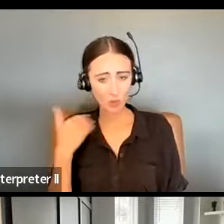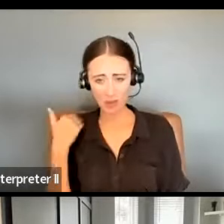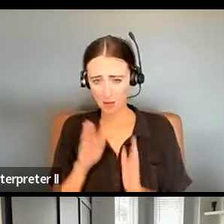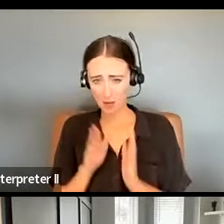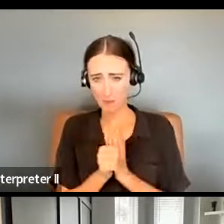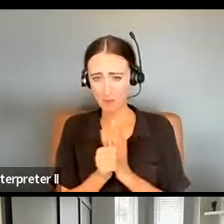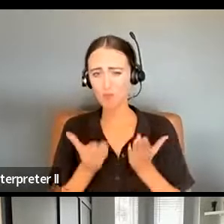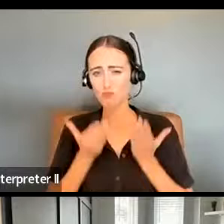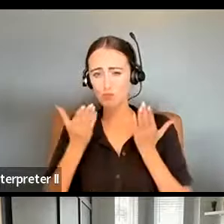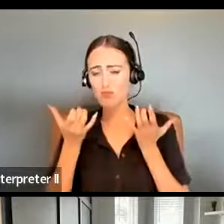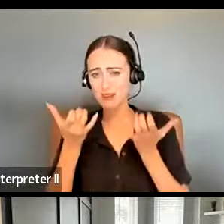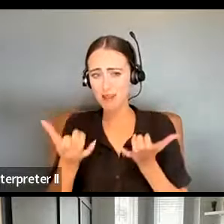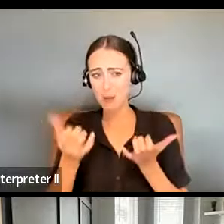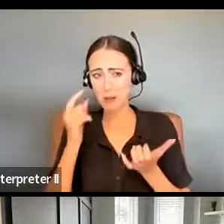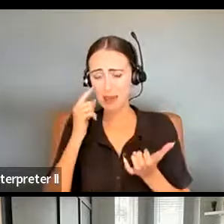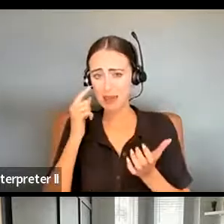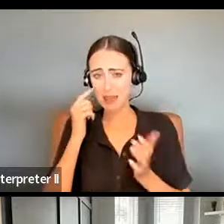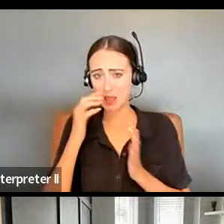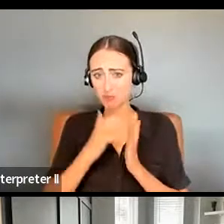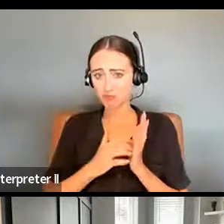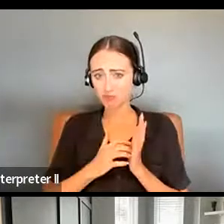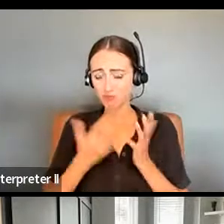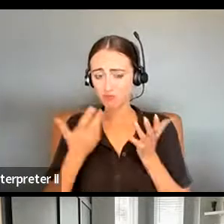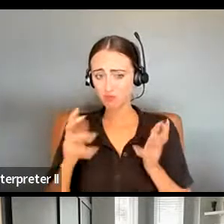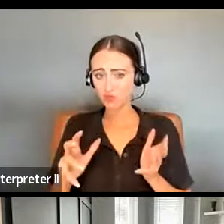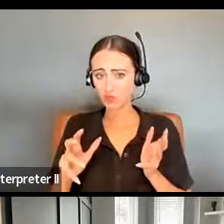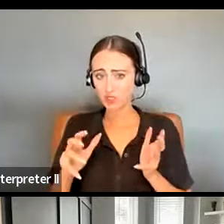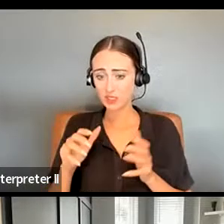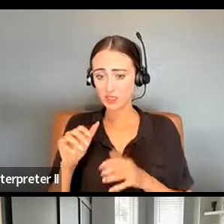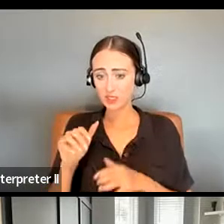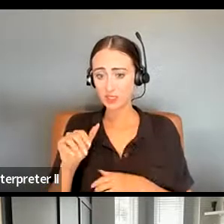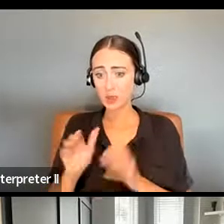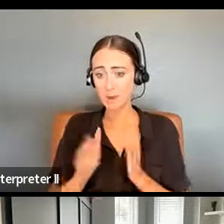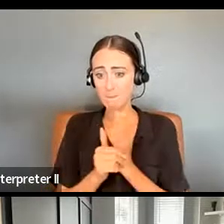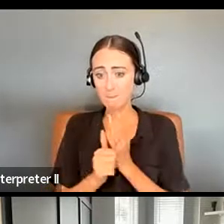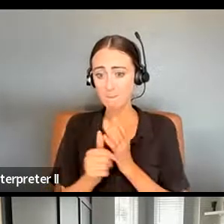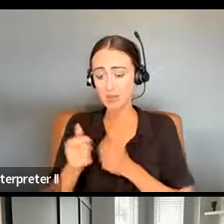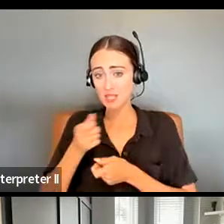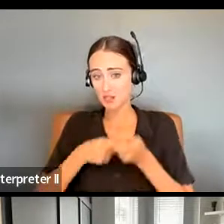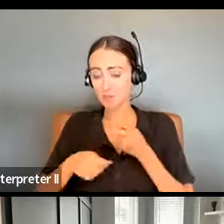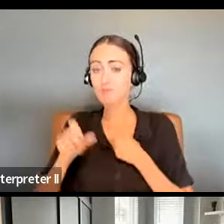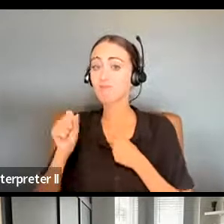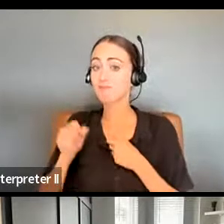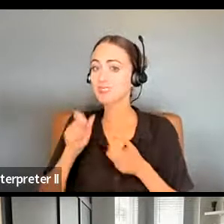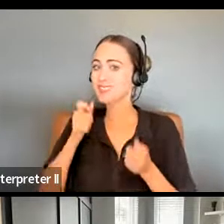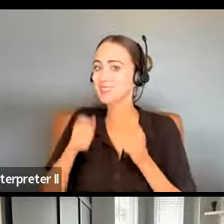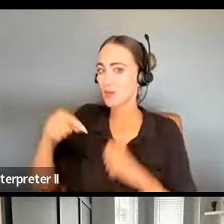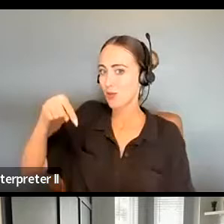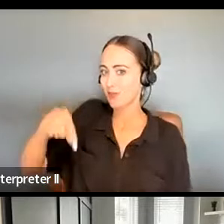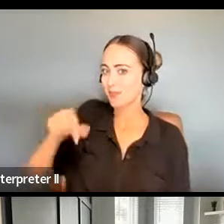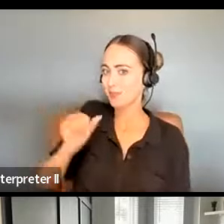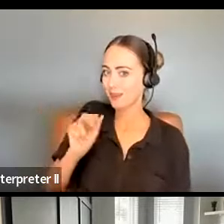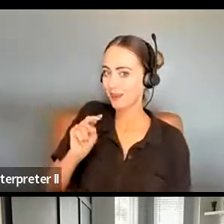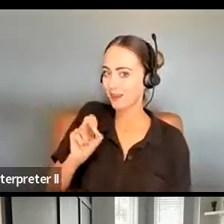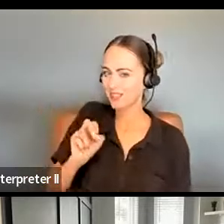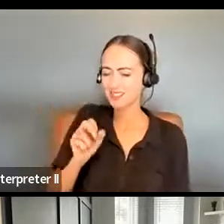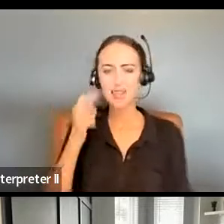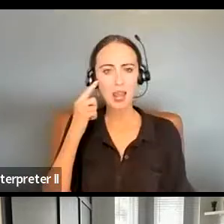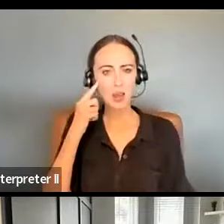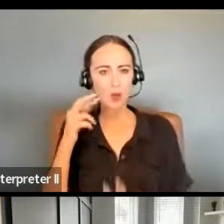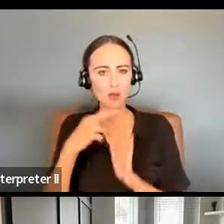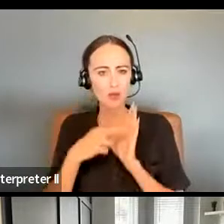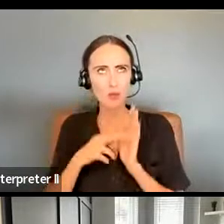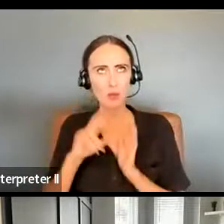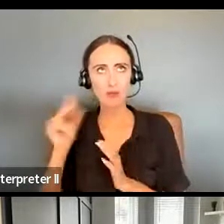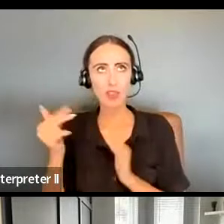them now. I believe you drafted them to the amendment nature of substitute. I did. There are Yes. changes to this ANS. Yes, there is a rule about third